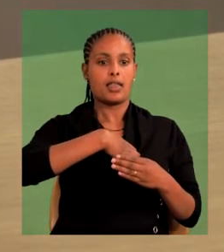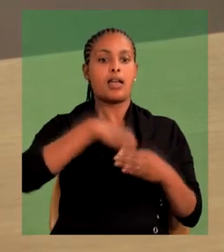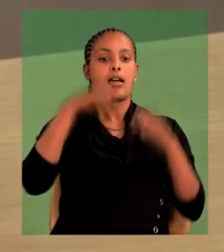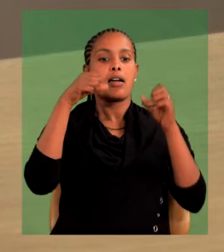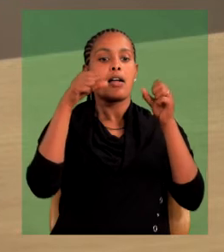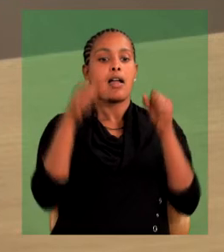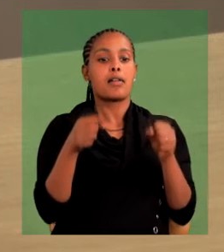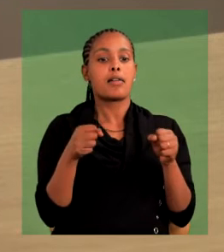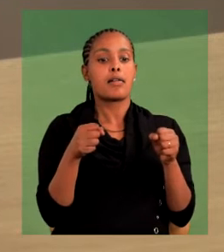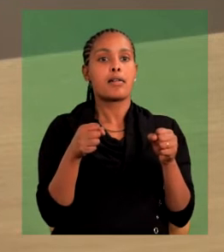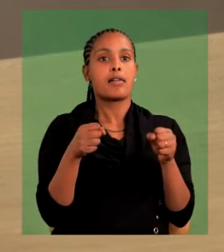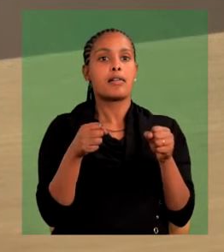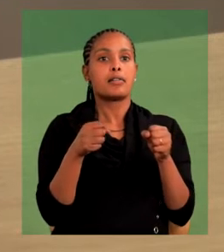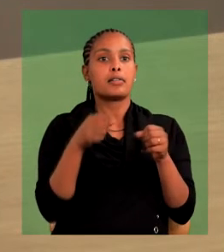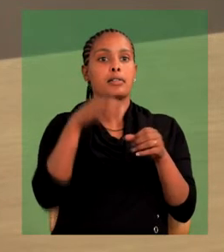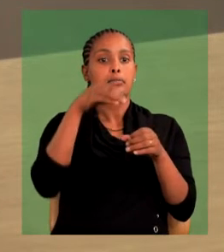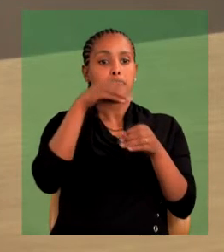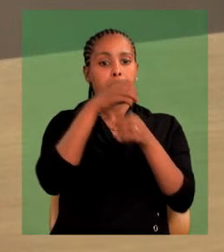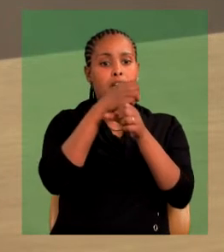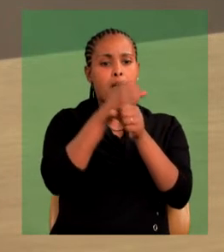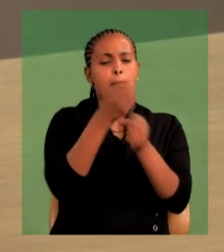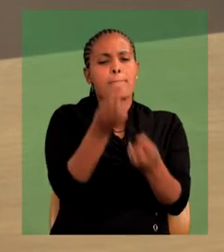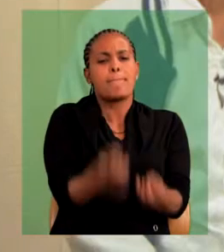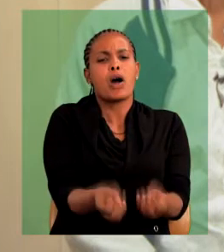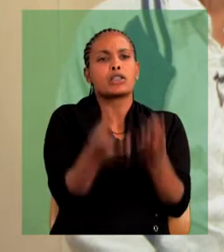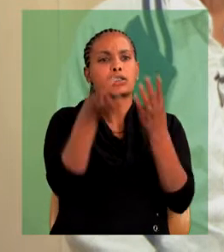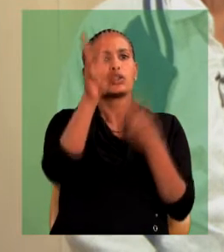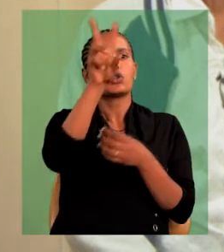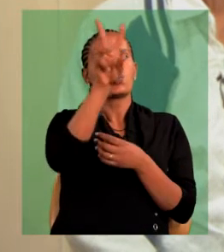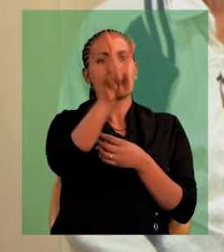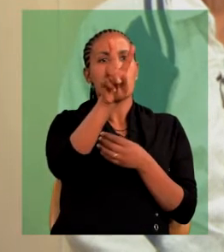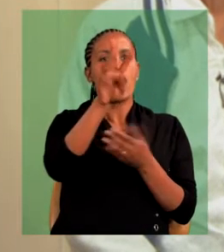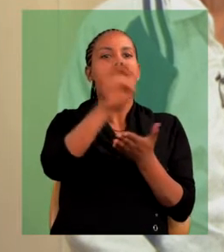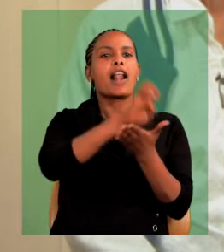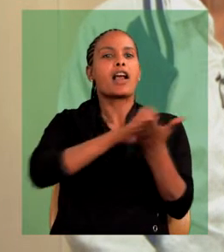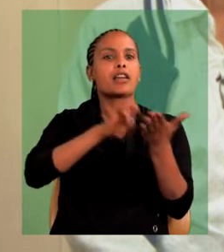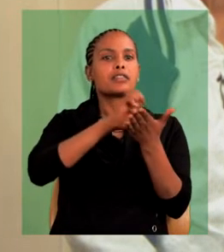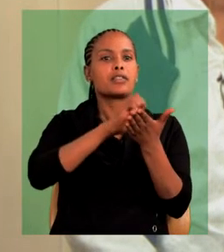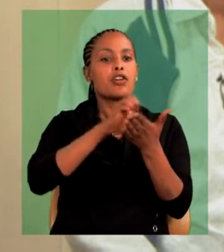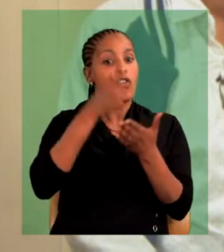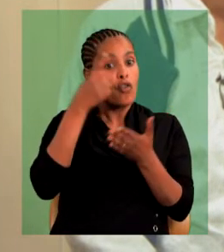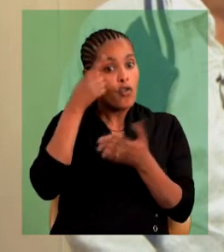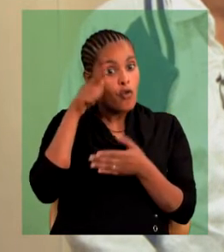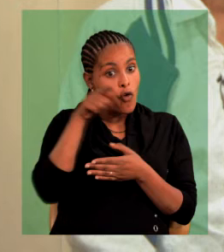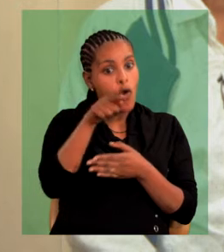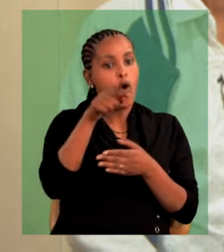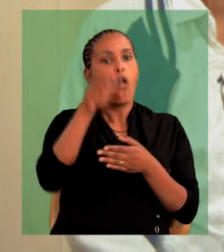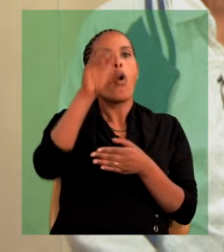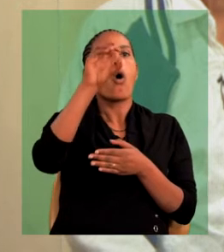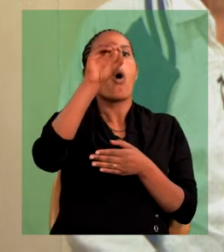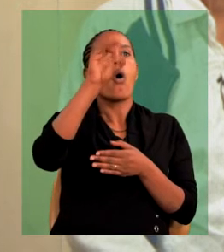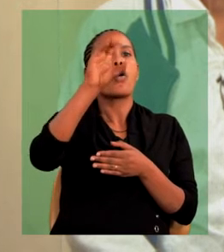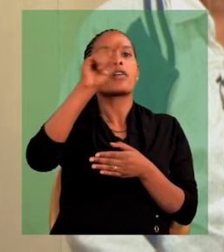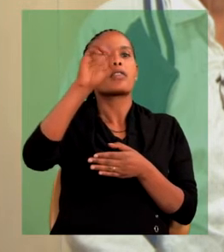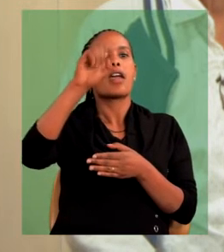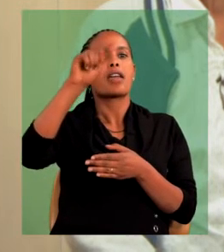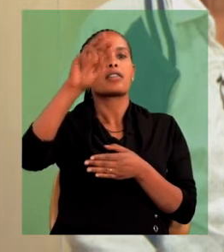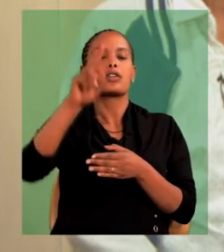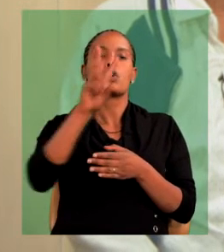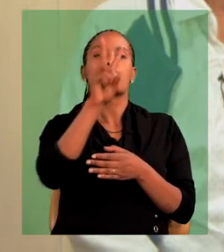can carry a maximum of? 2 electrons. So for them, octet is